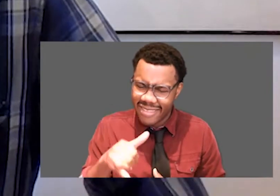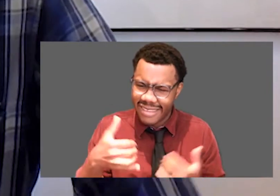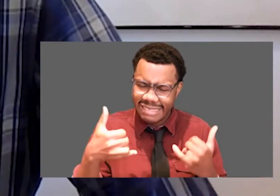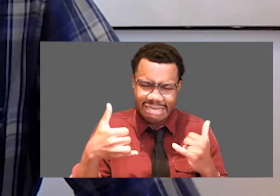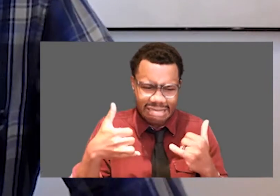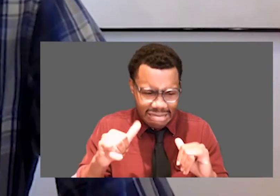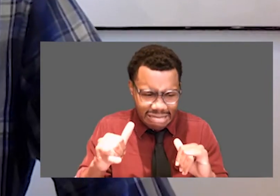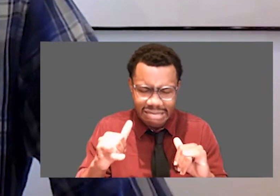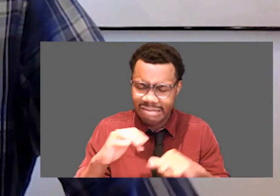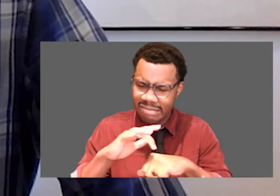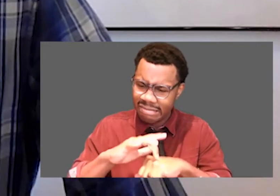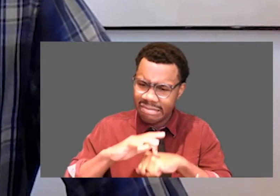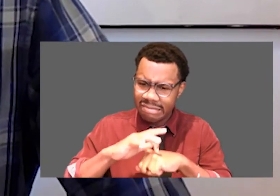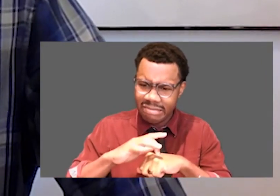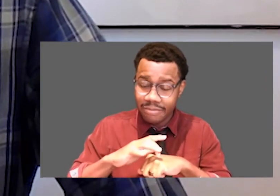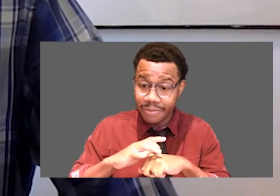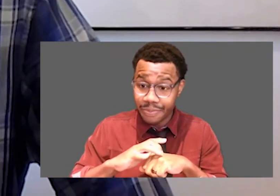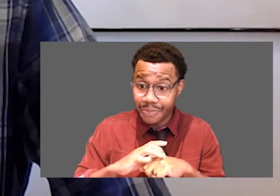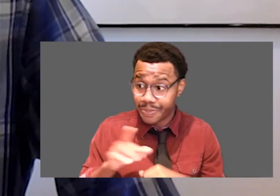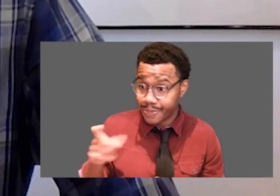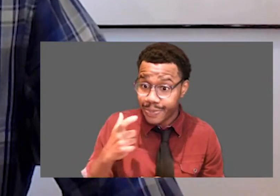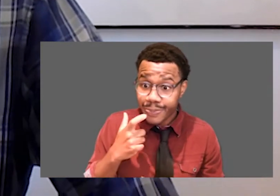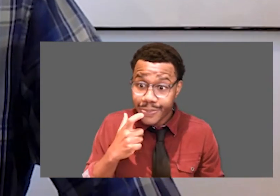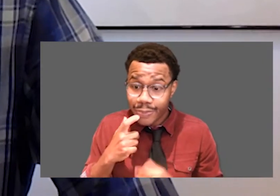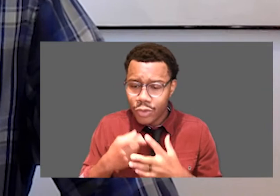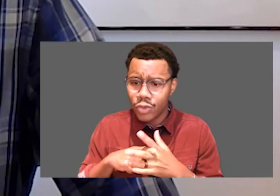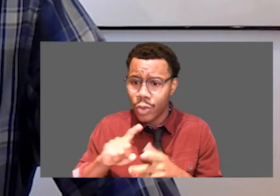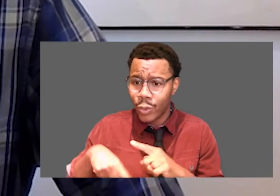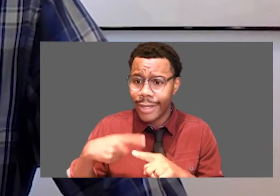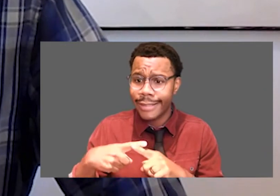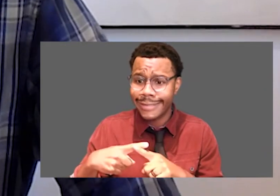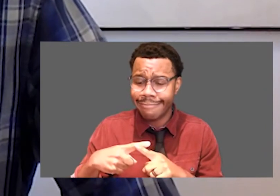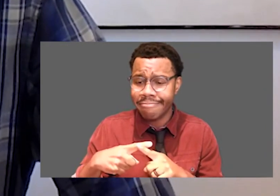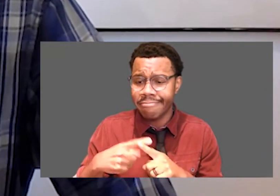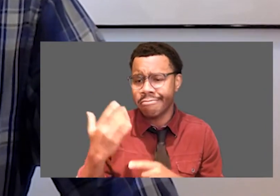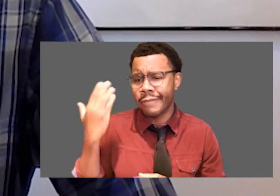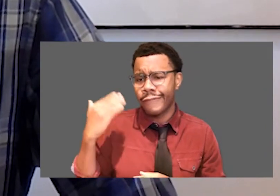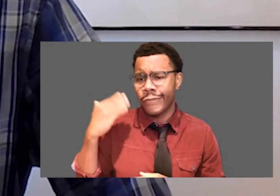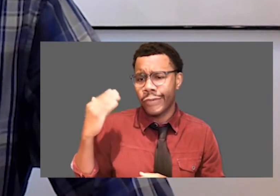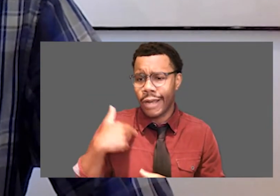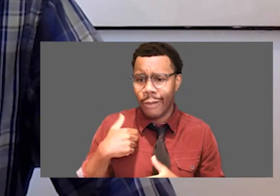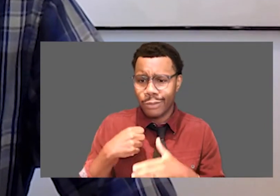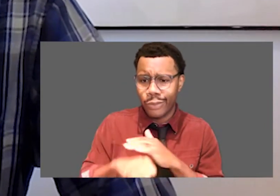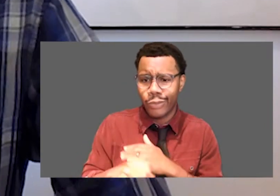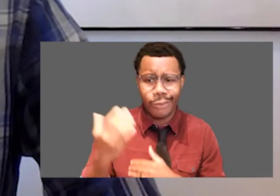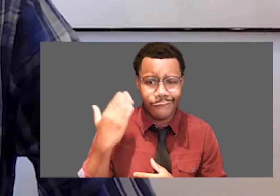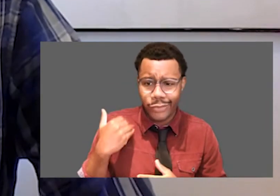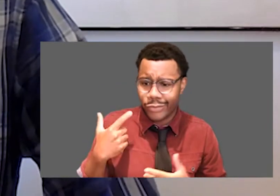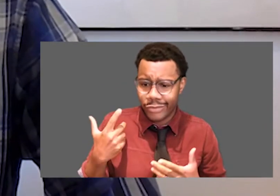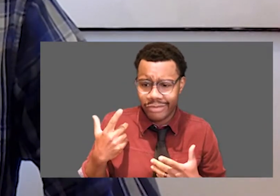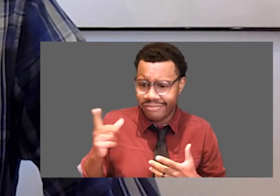Dad's addiction predated my birth. As such, I feel that I never even knew the real him.